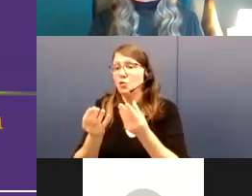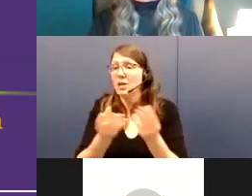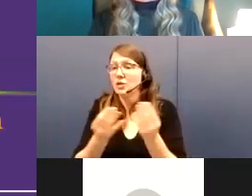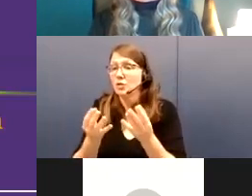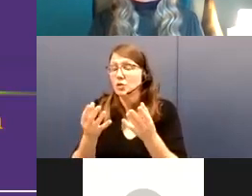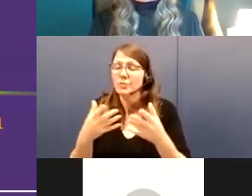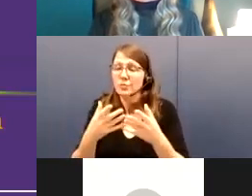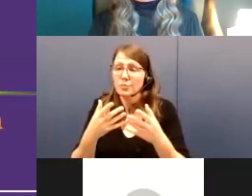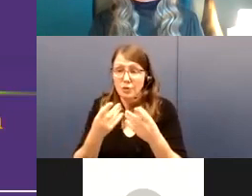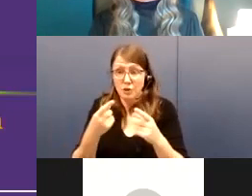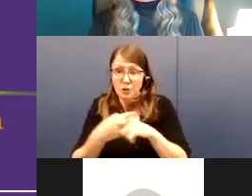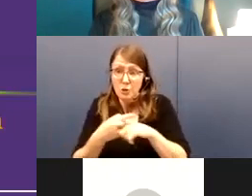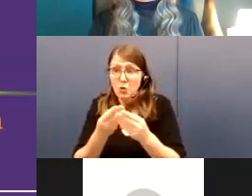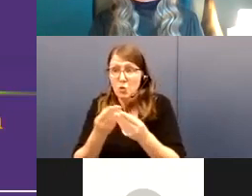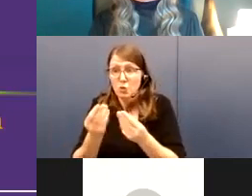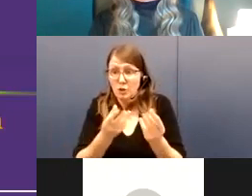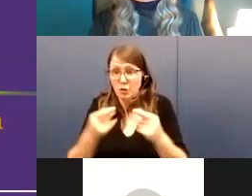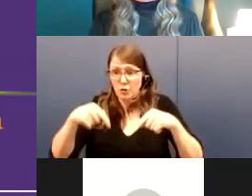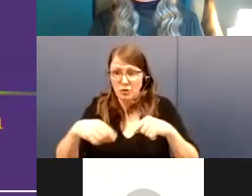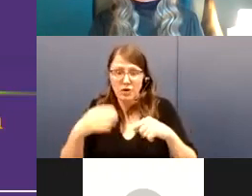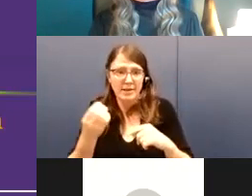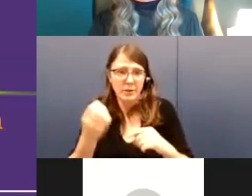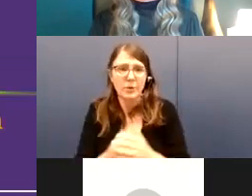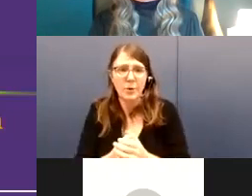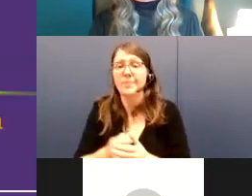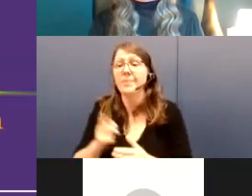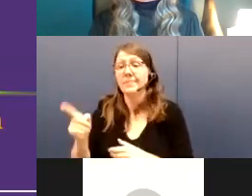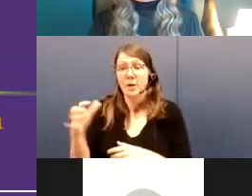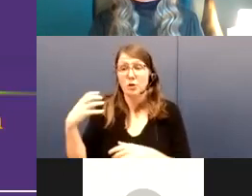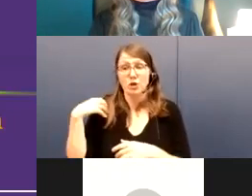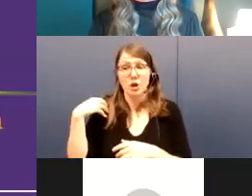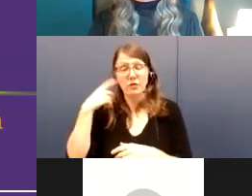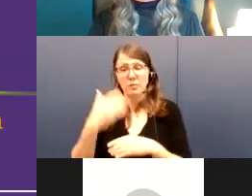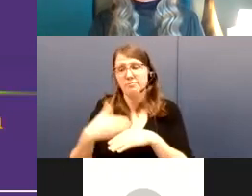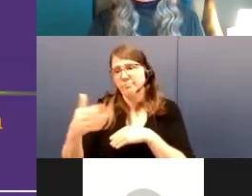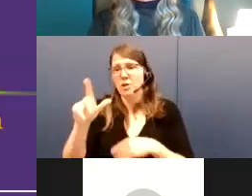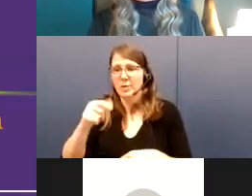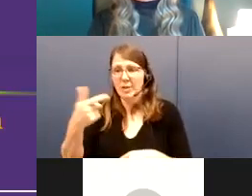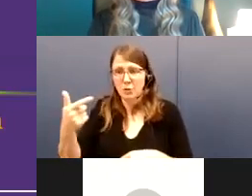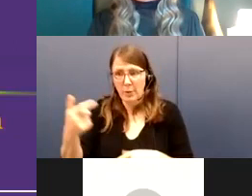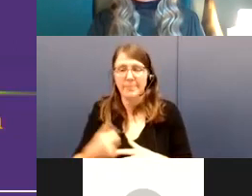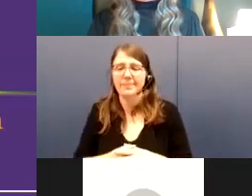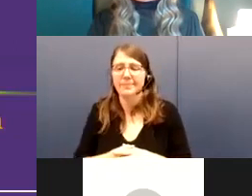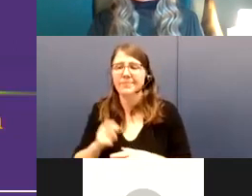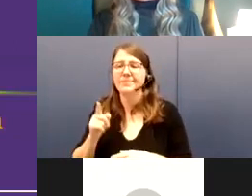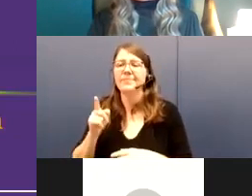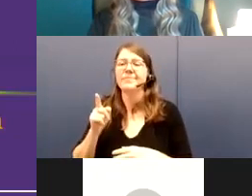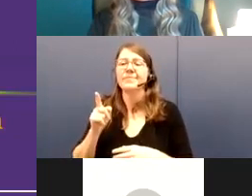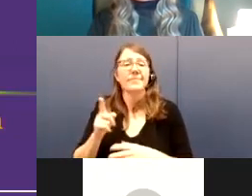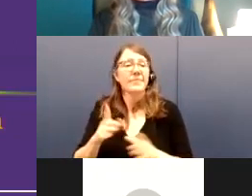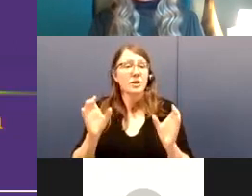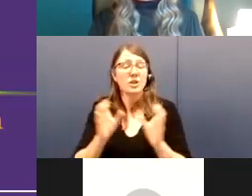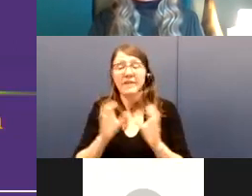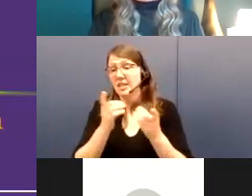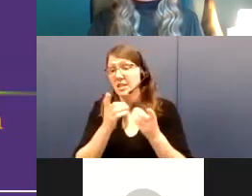first chair-elect incoming in November 2021. Julie is an arbitrator as well as a certified divorce